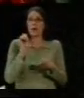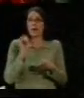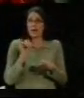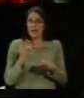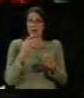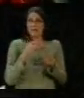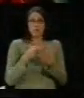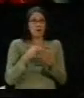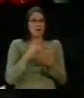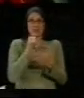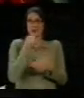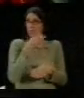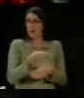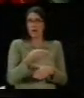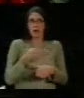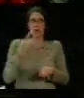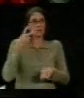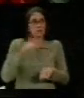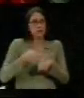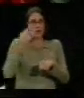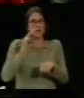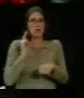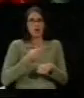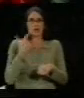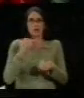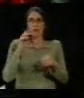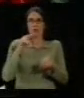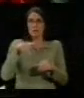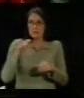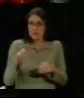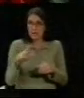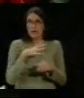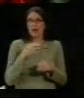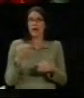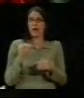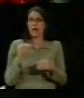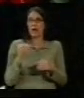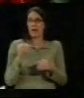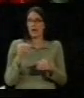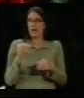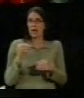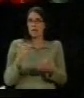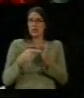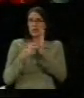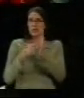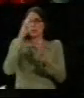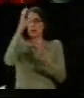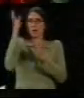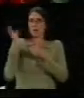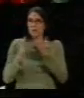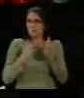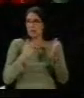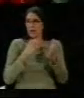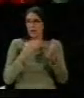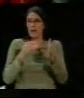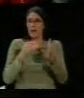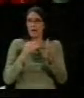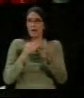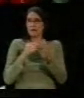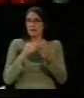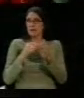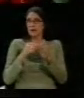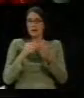the money's not there, it's difficult for us to go to MPC and put the concept plans in and go through the